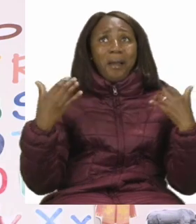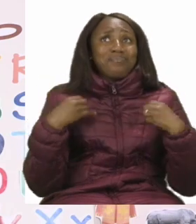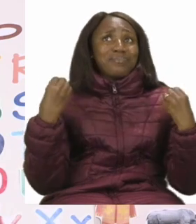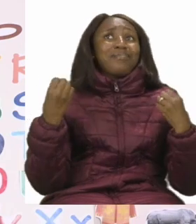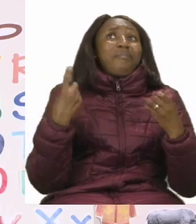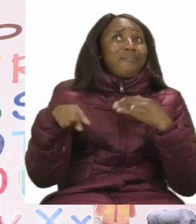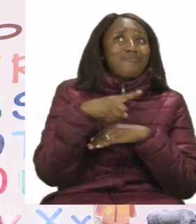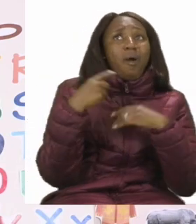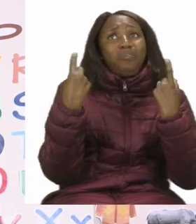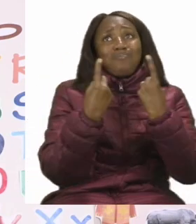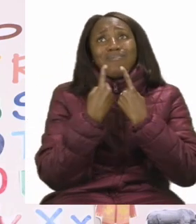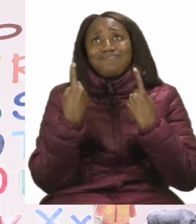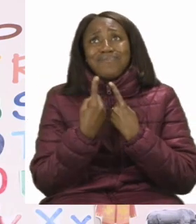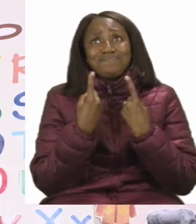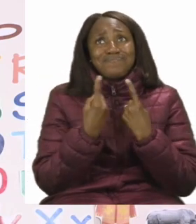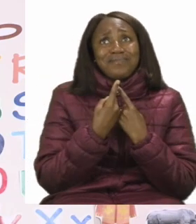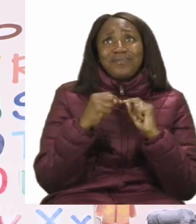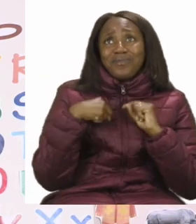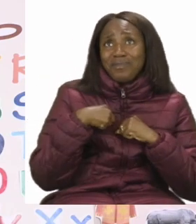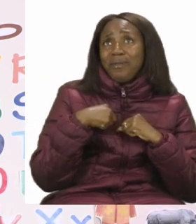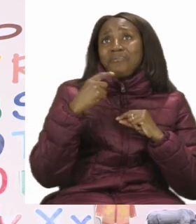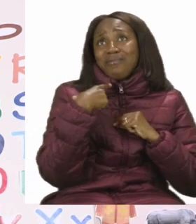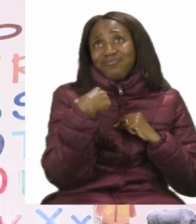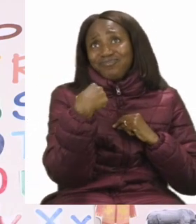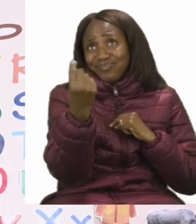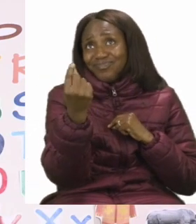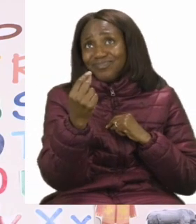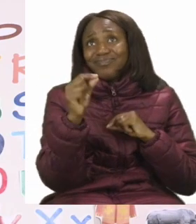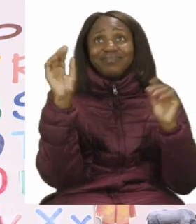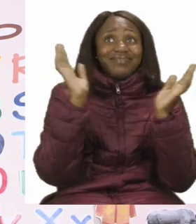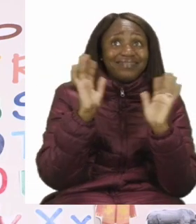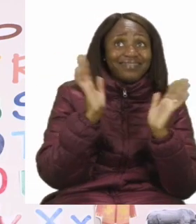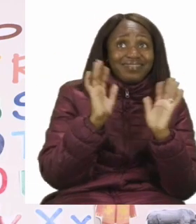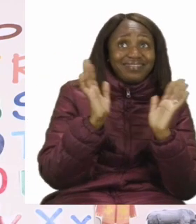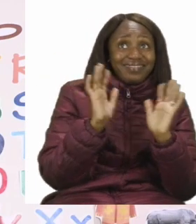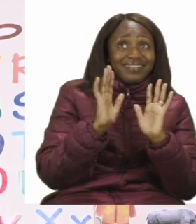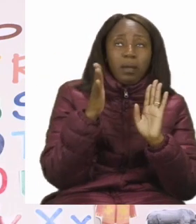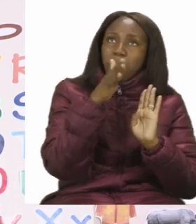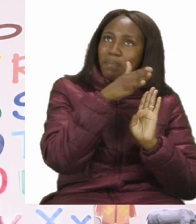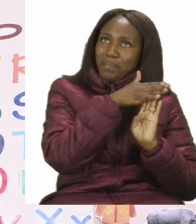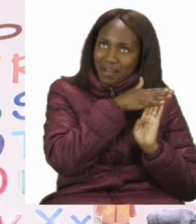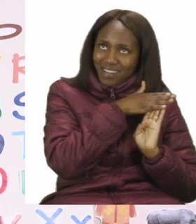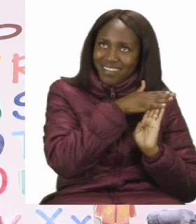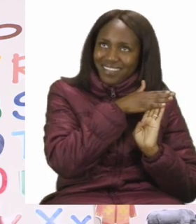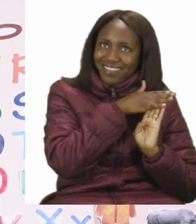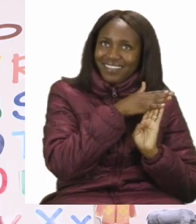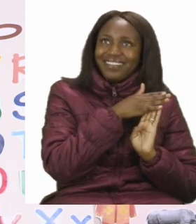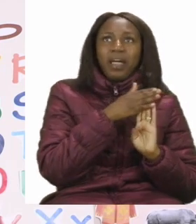so we're not going to waste any more time. See you soon. Take care.